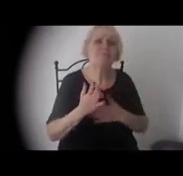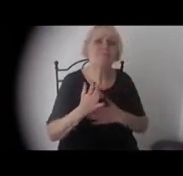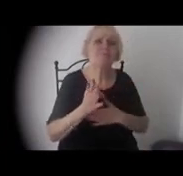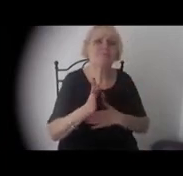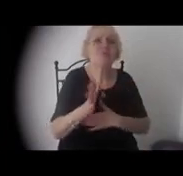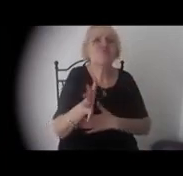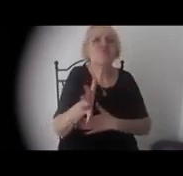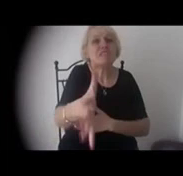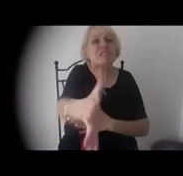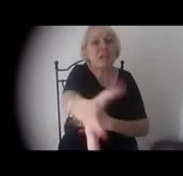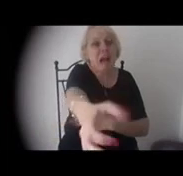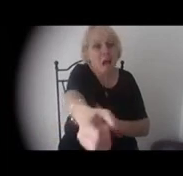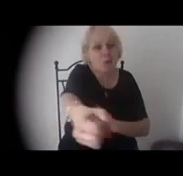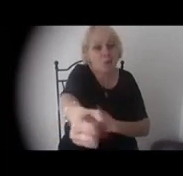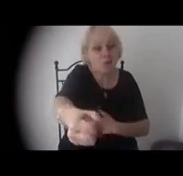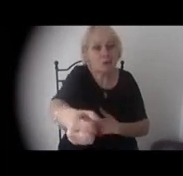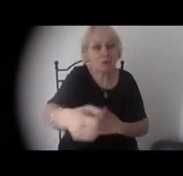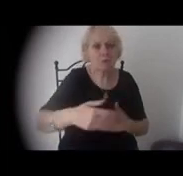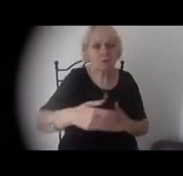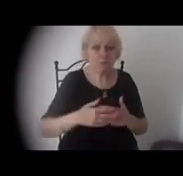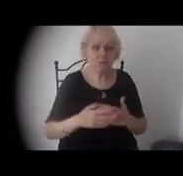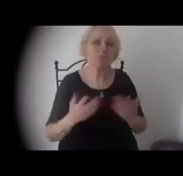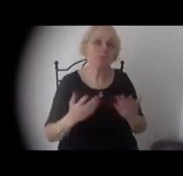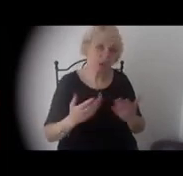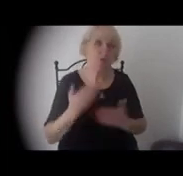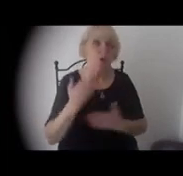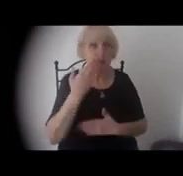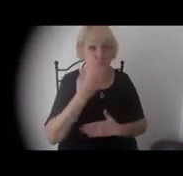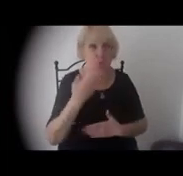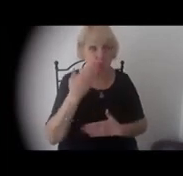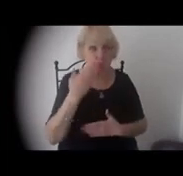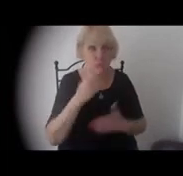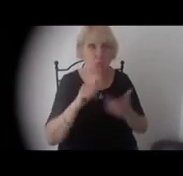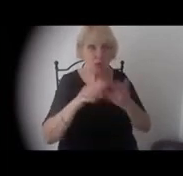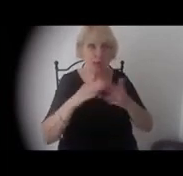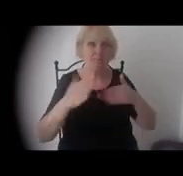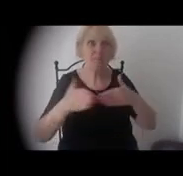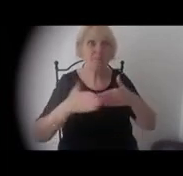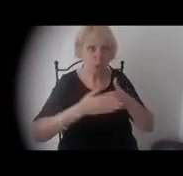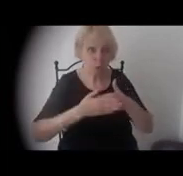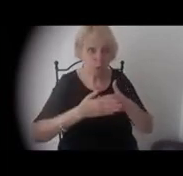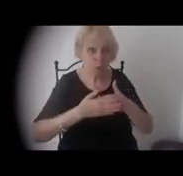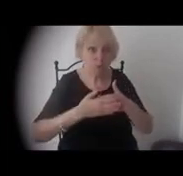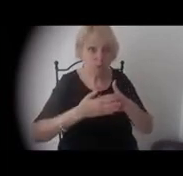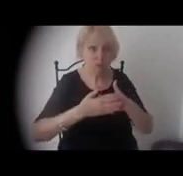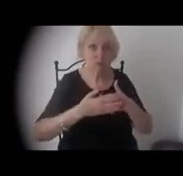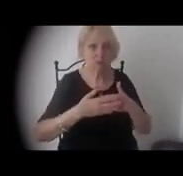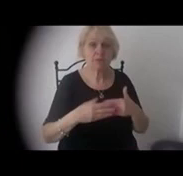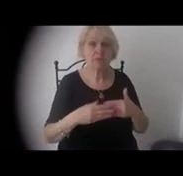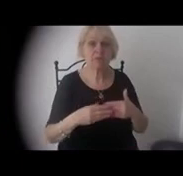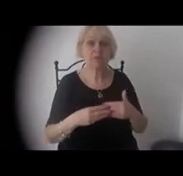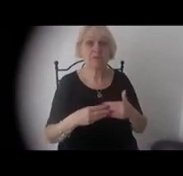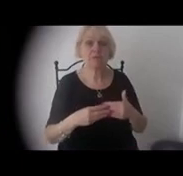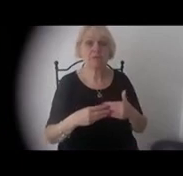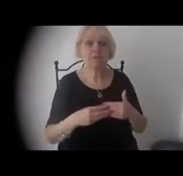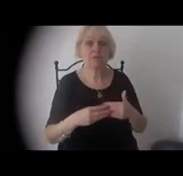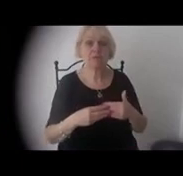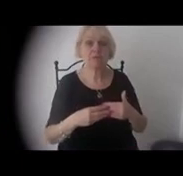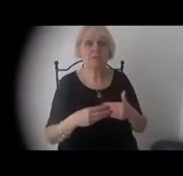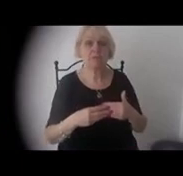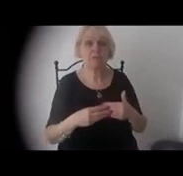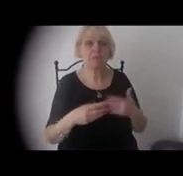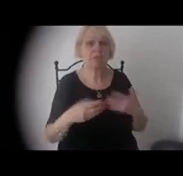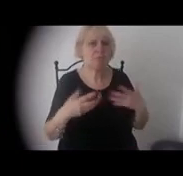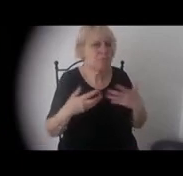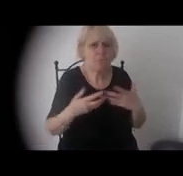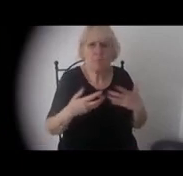closed, because clearly the schools is a very key element to supporting children and young people, and that network isn't there at the moment. So how